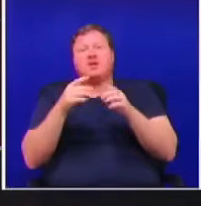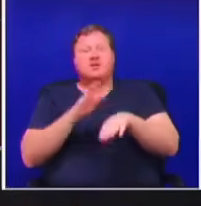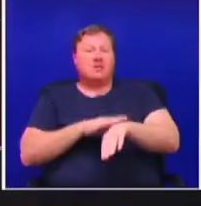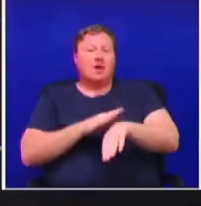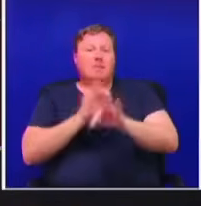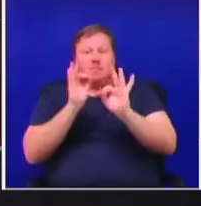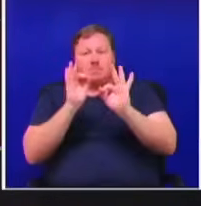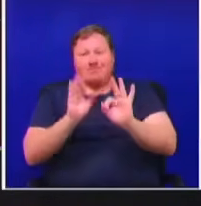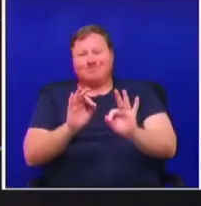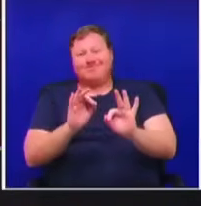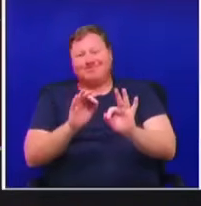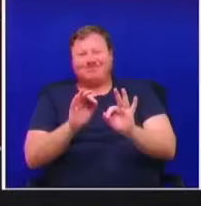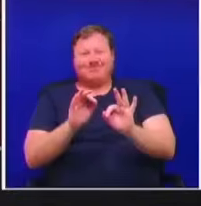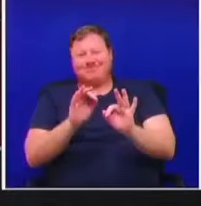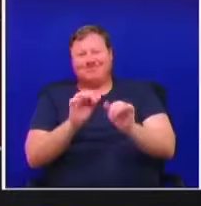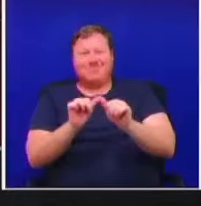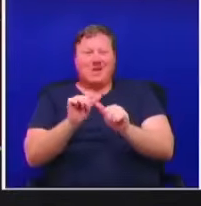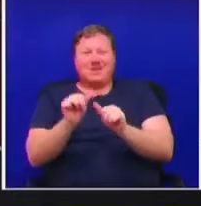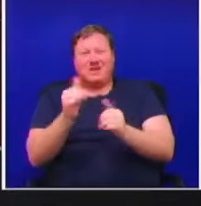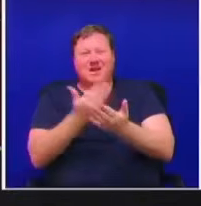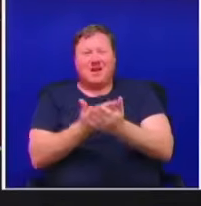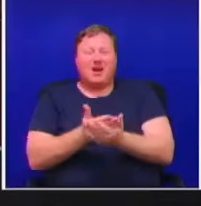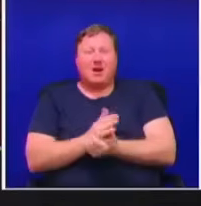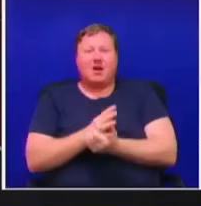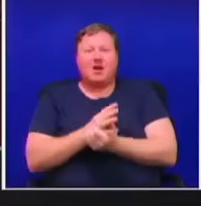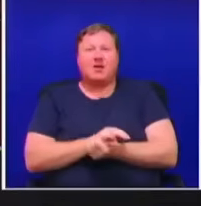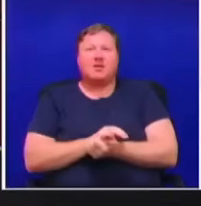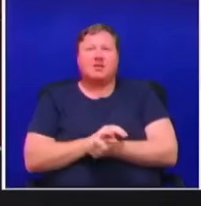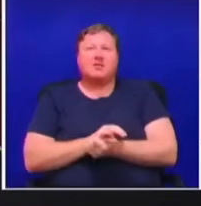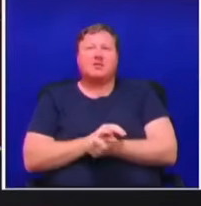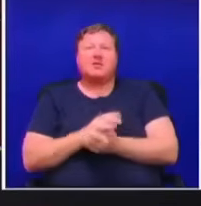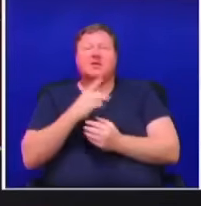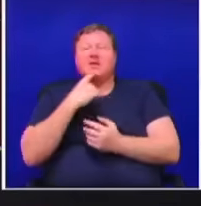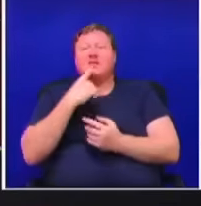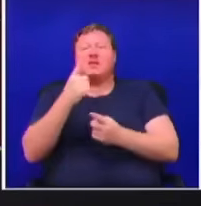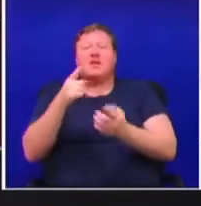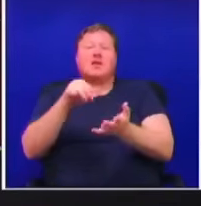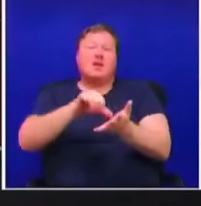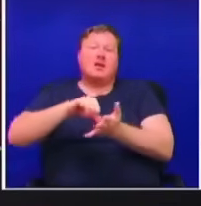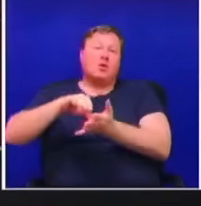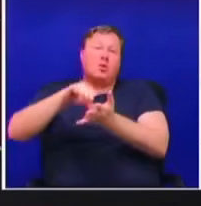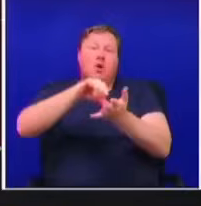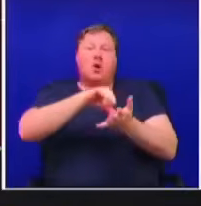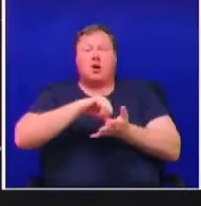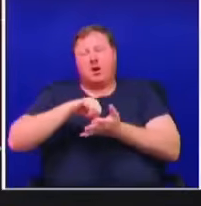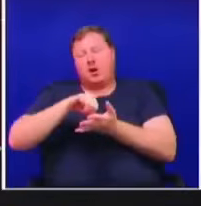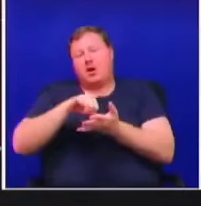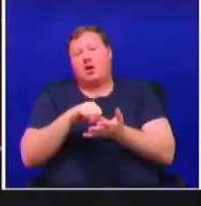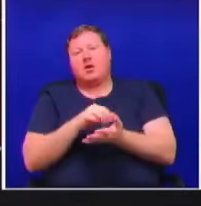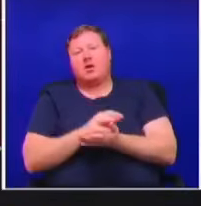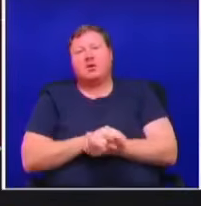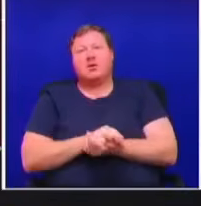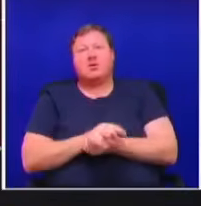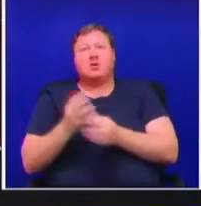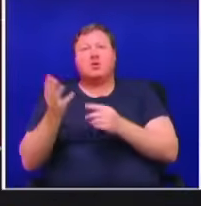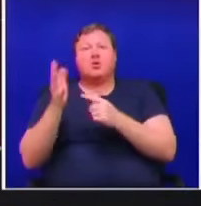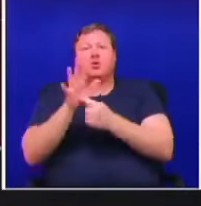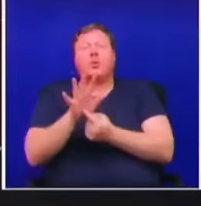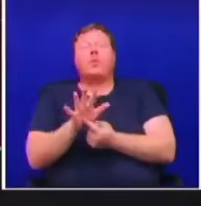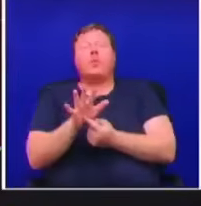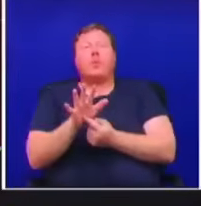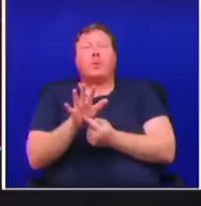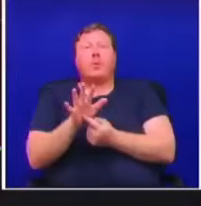and that what he said in Iran really was an expression of